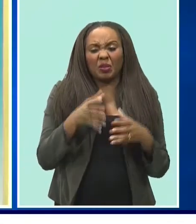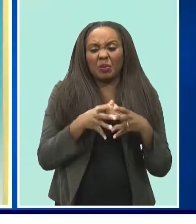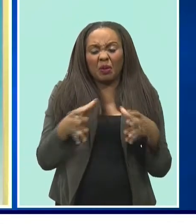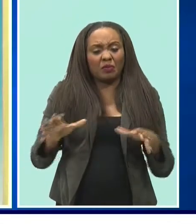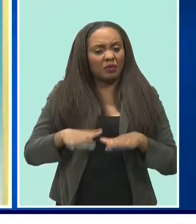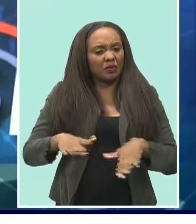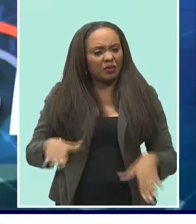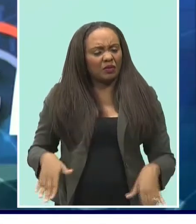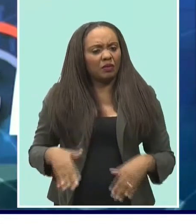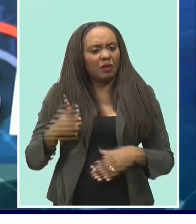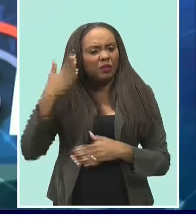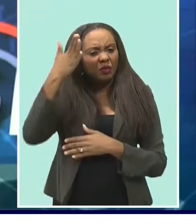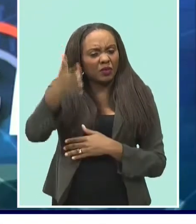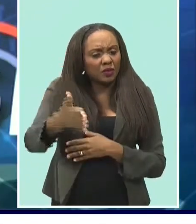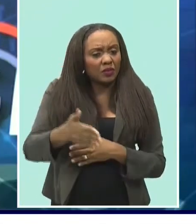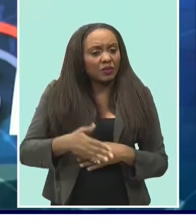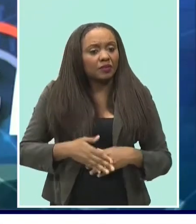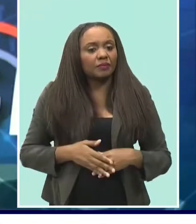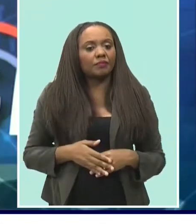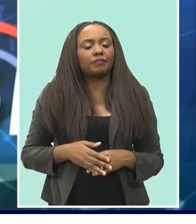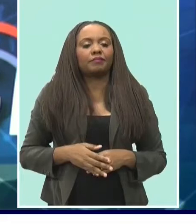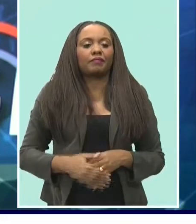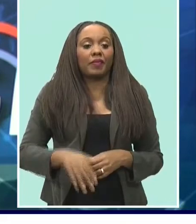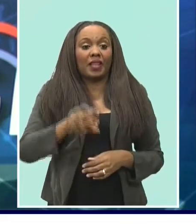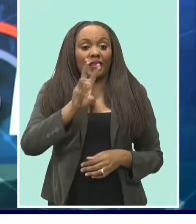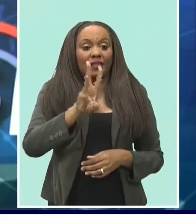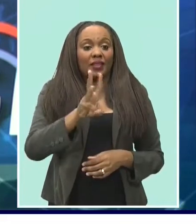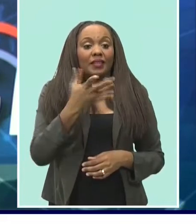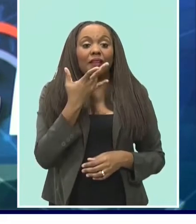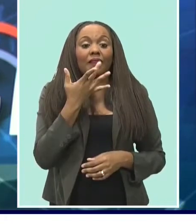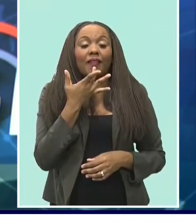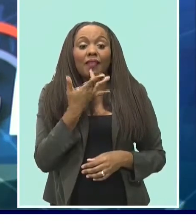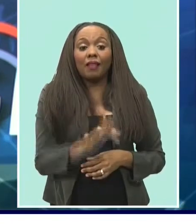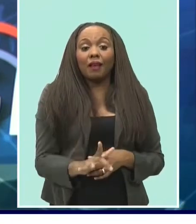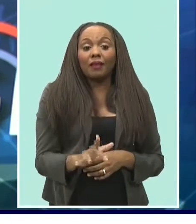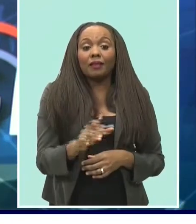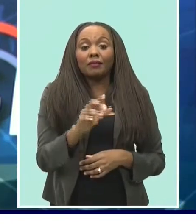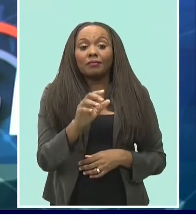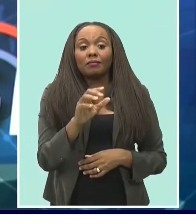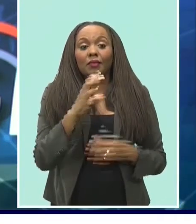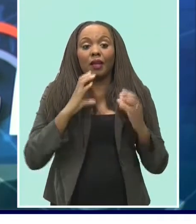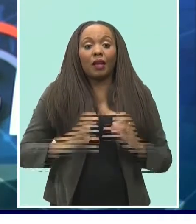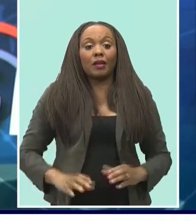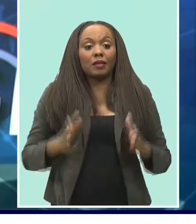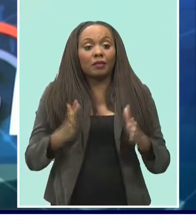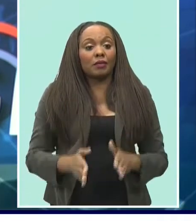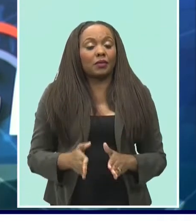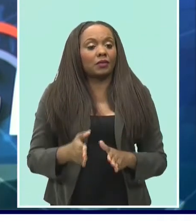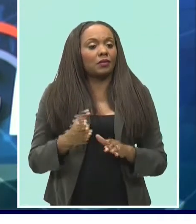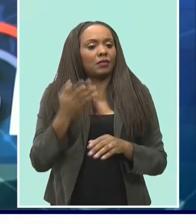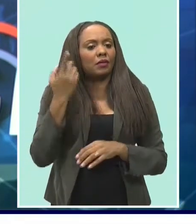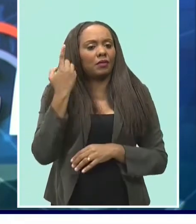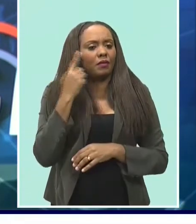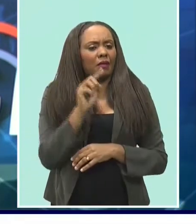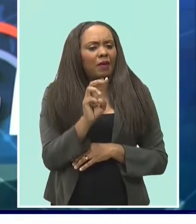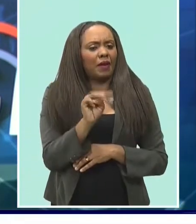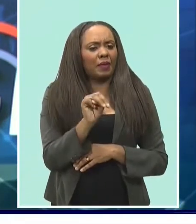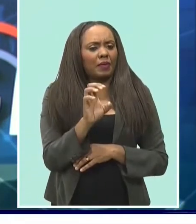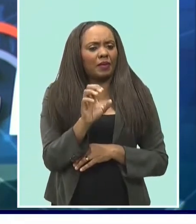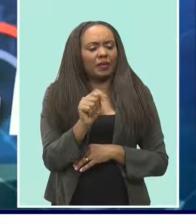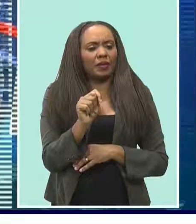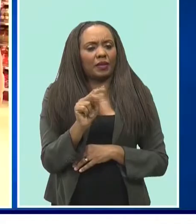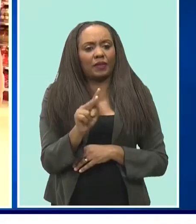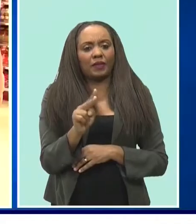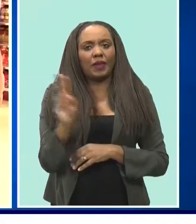danger. 6 lucky MCTV customers have 500 more reasons to celebrate this Christmas season.